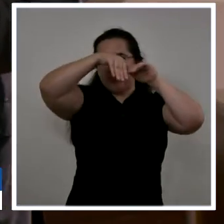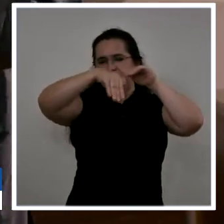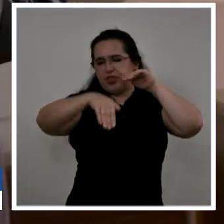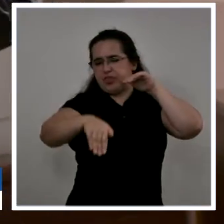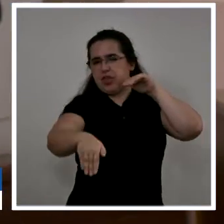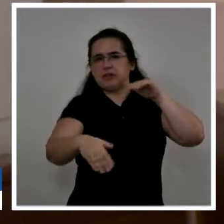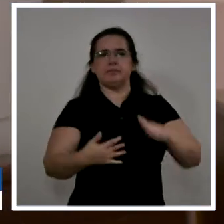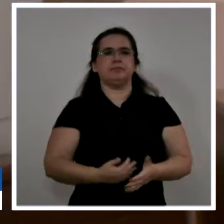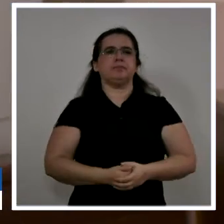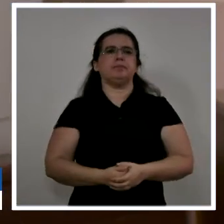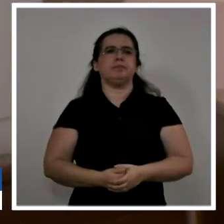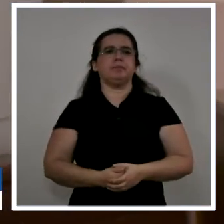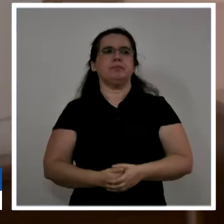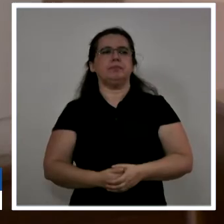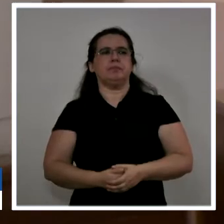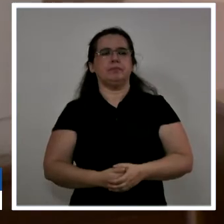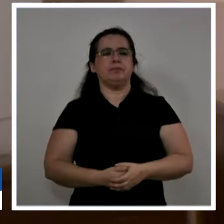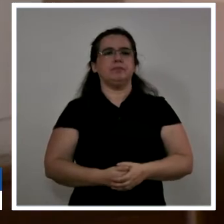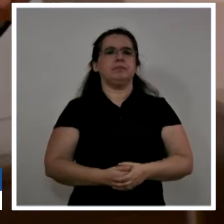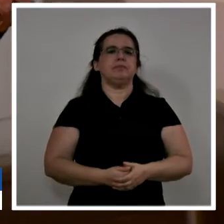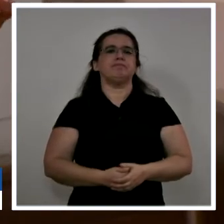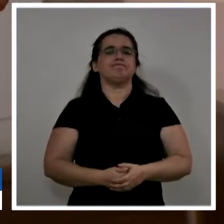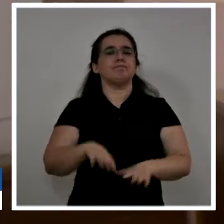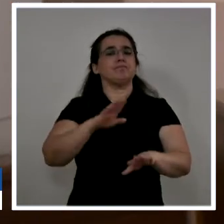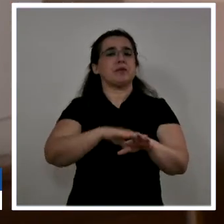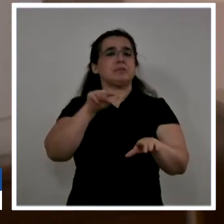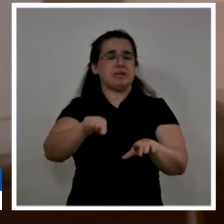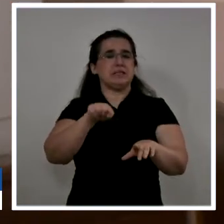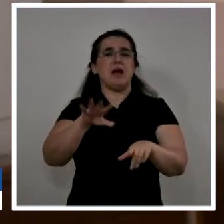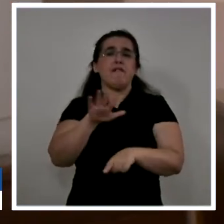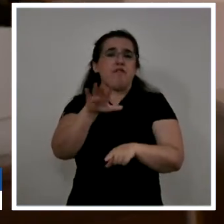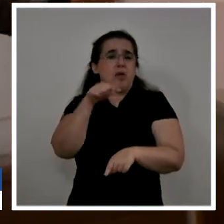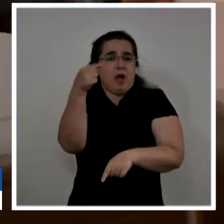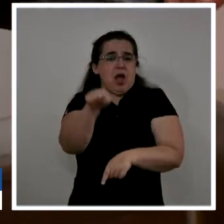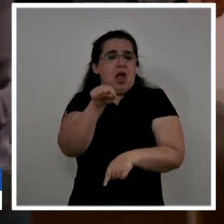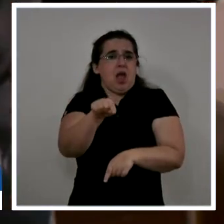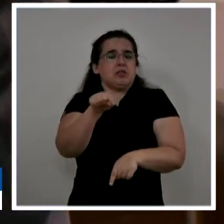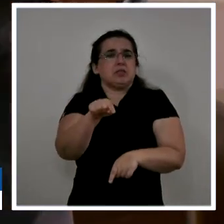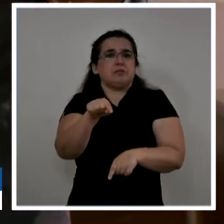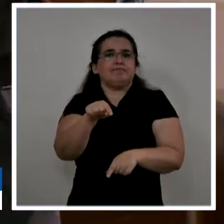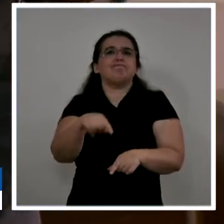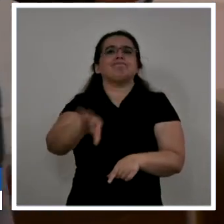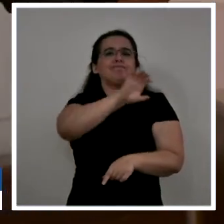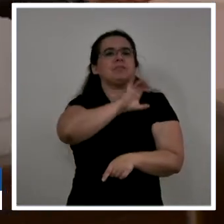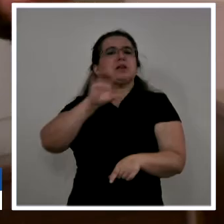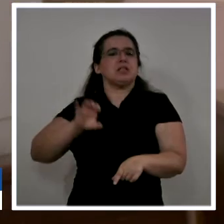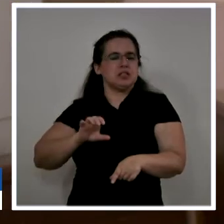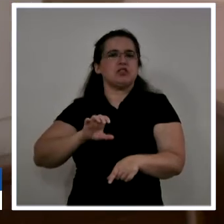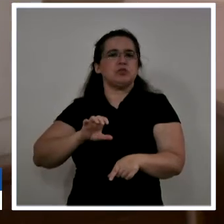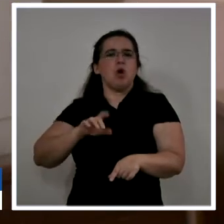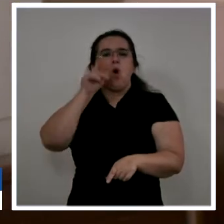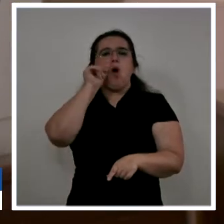the lowest depths of his degradation. E portanto, apenas desta forma ele poderia salvar o homem